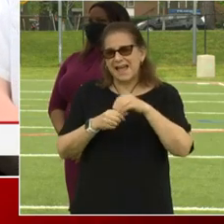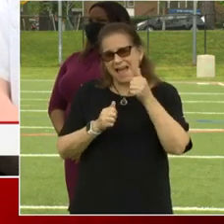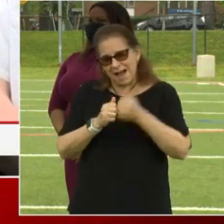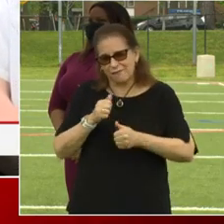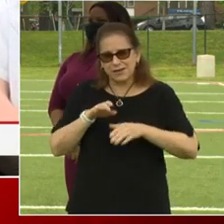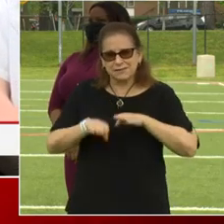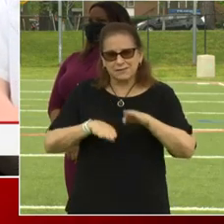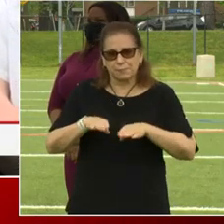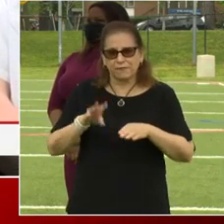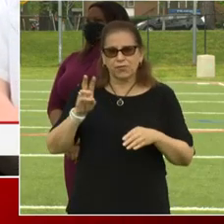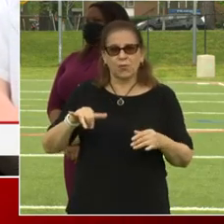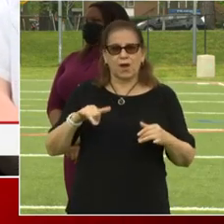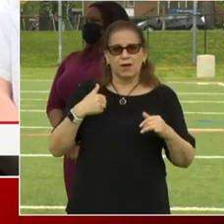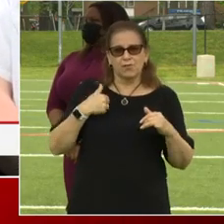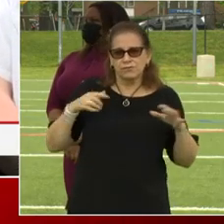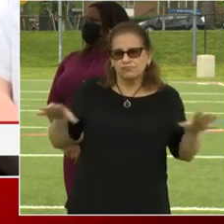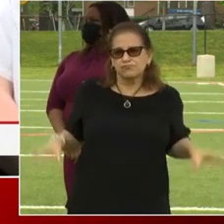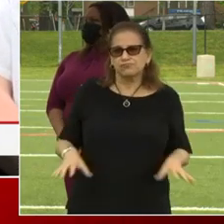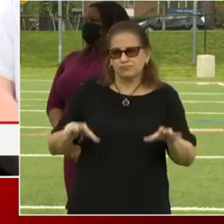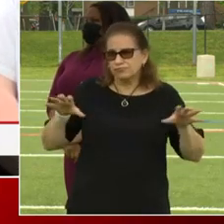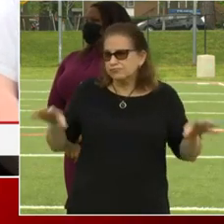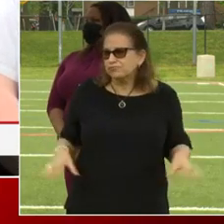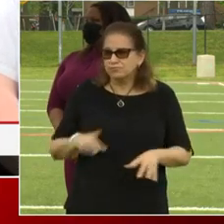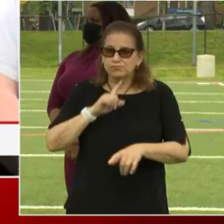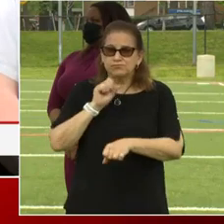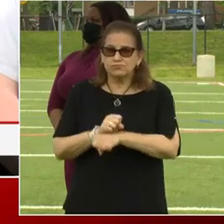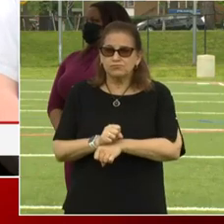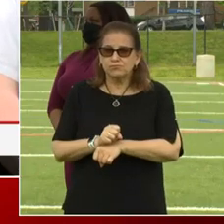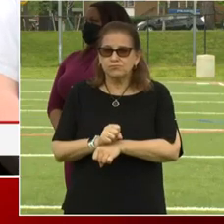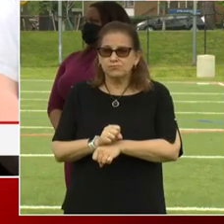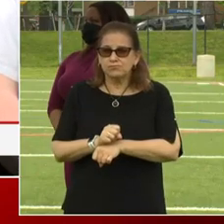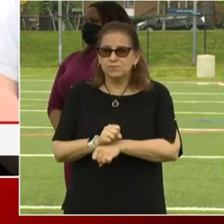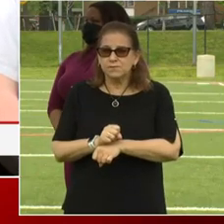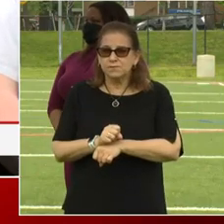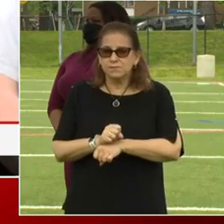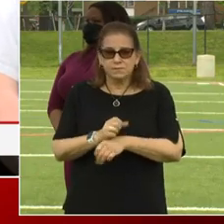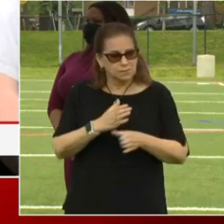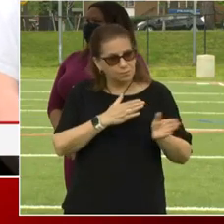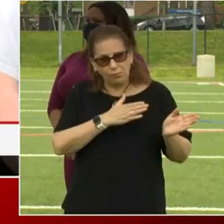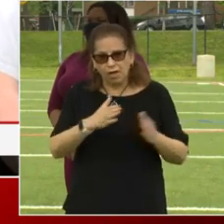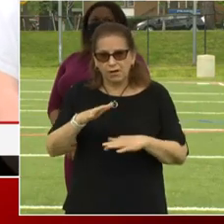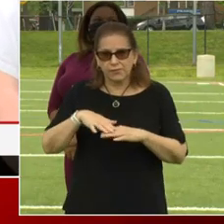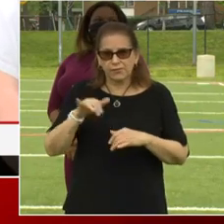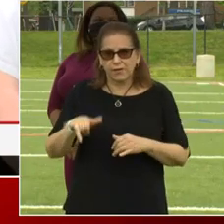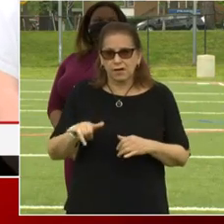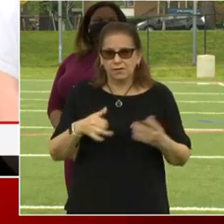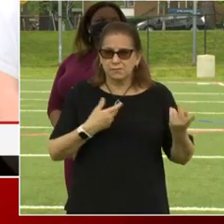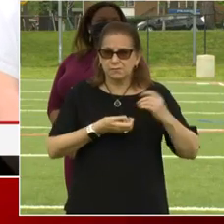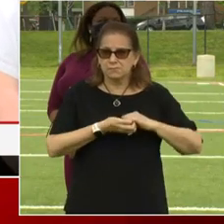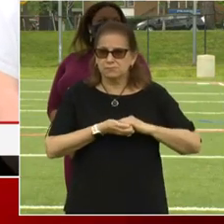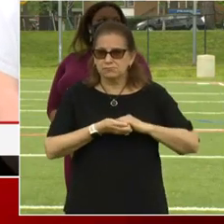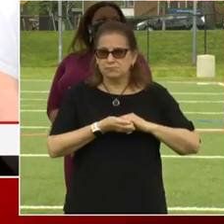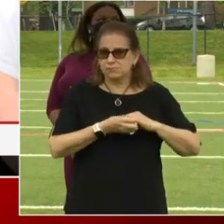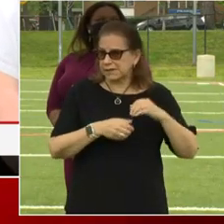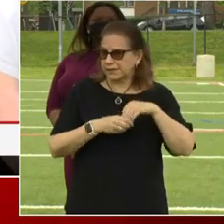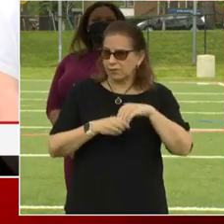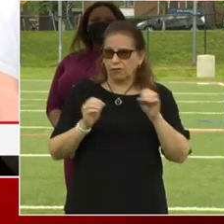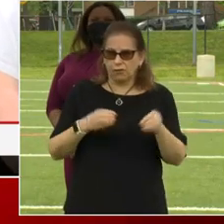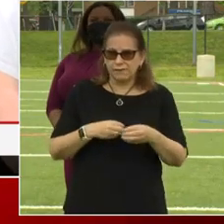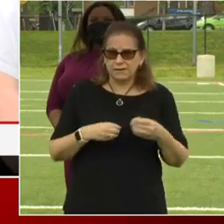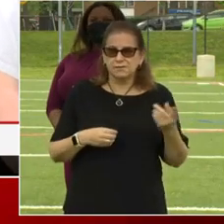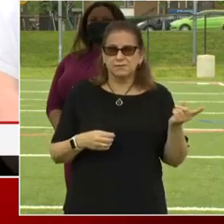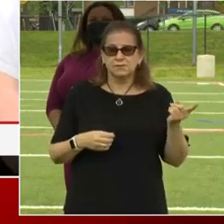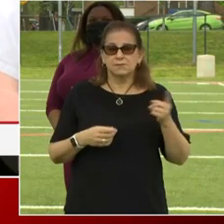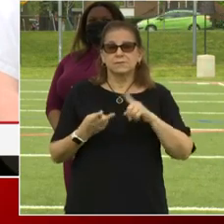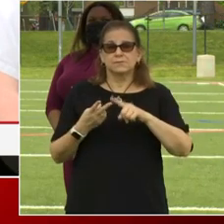use process. That is, when there's the planning, when development of the plan by the Office of Planning, or the Zoning